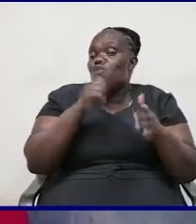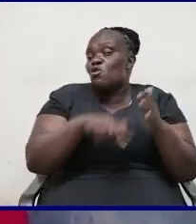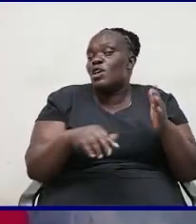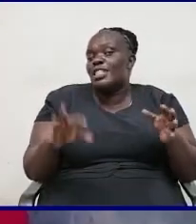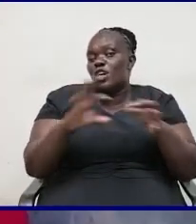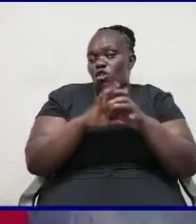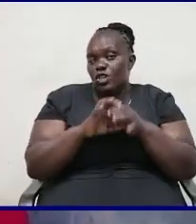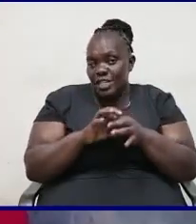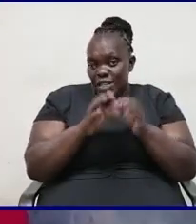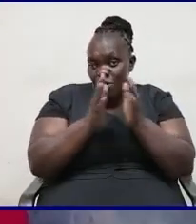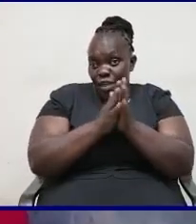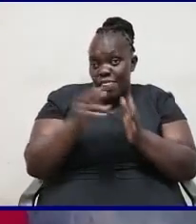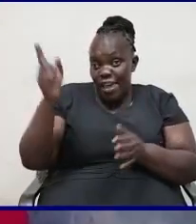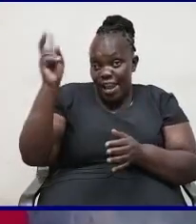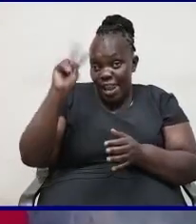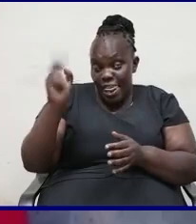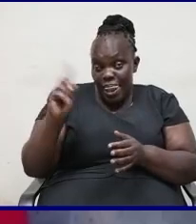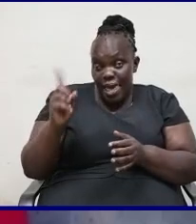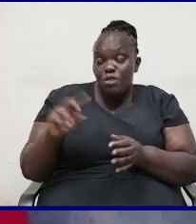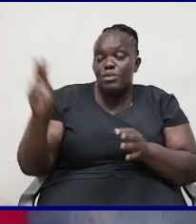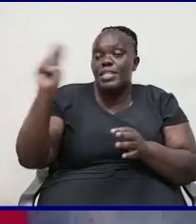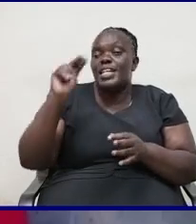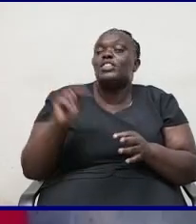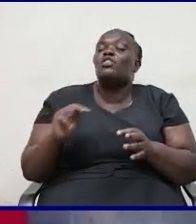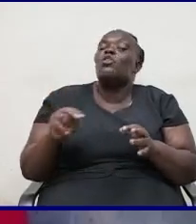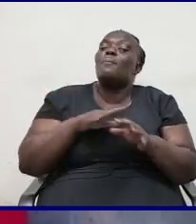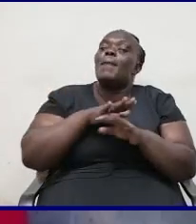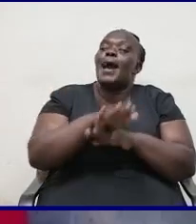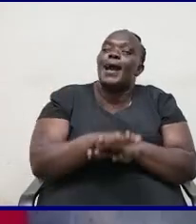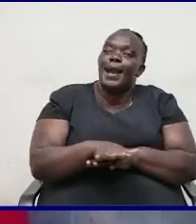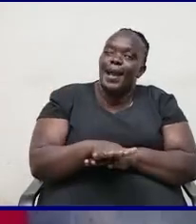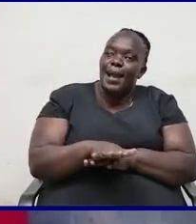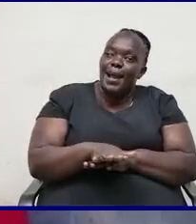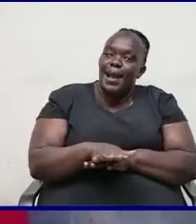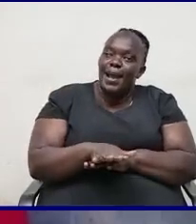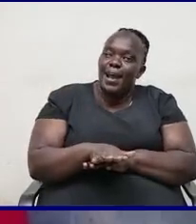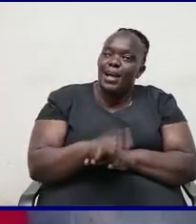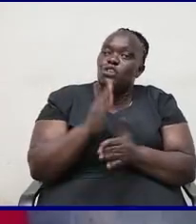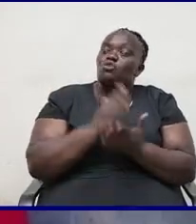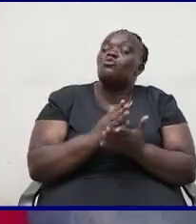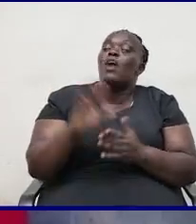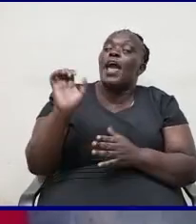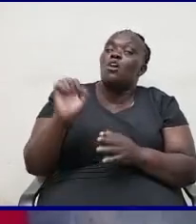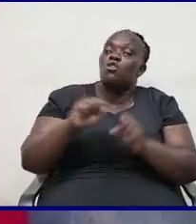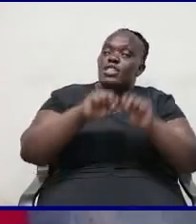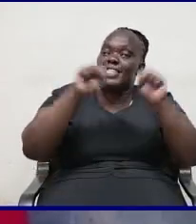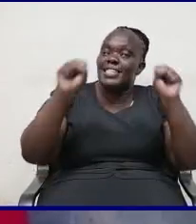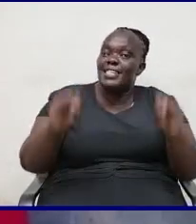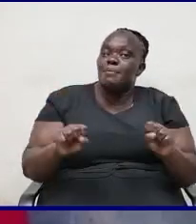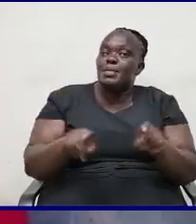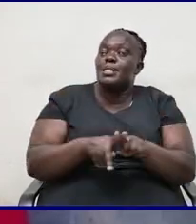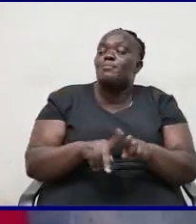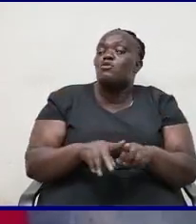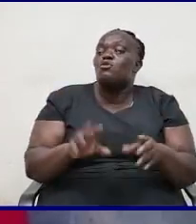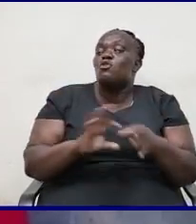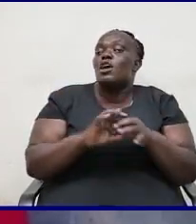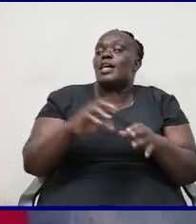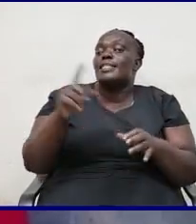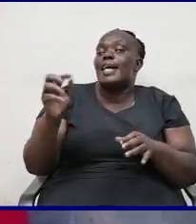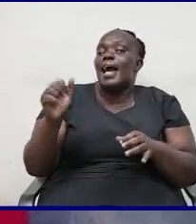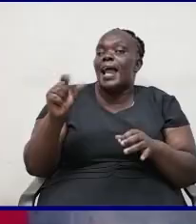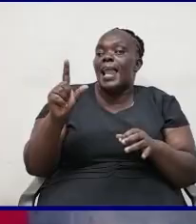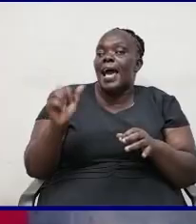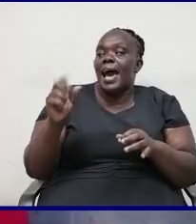will be connected with the Nairobi National Park. Okay, so the wildlife. So it will be an ecosystem. That it will also be connected with the